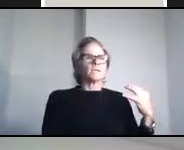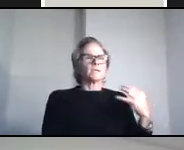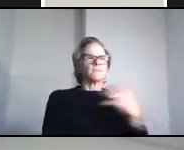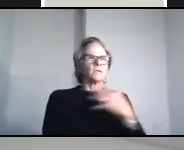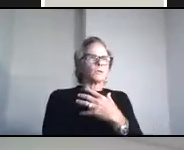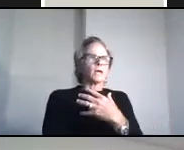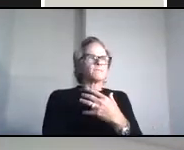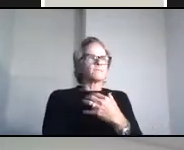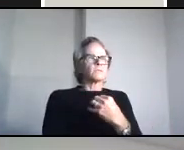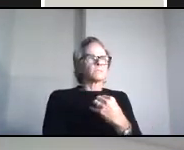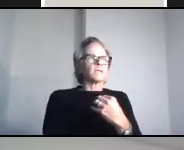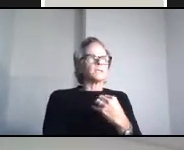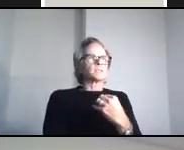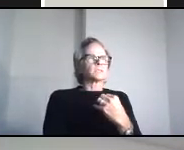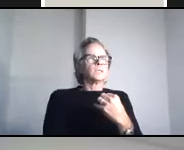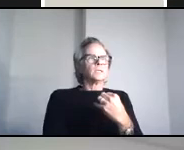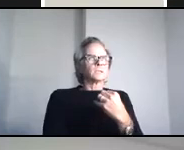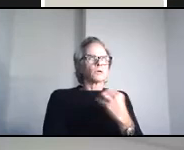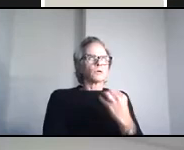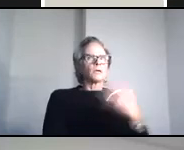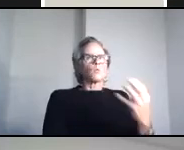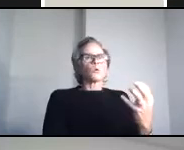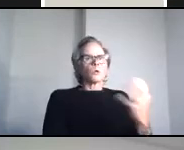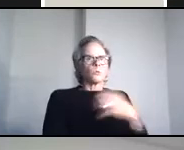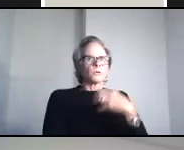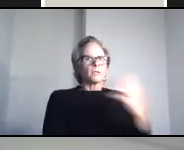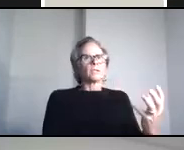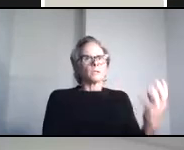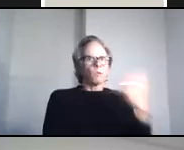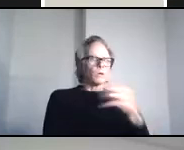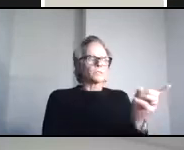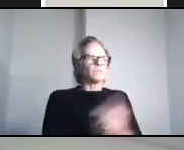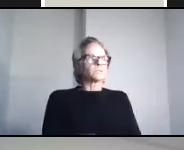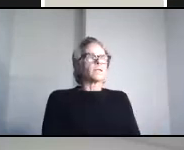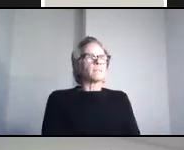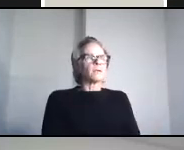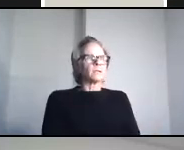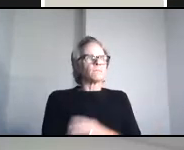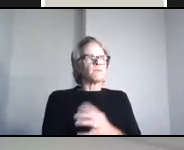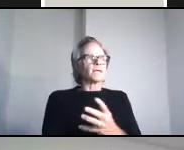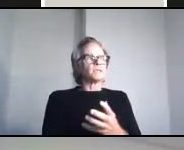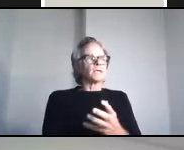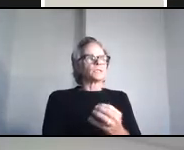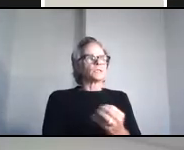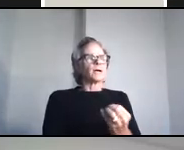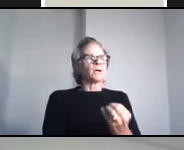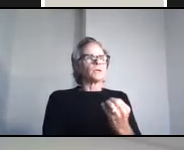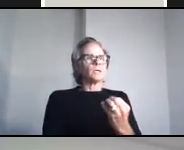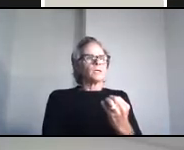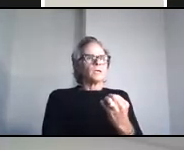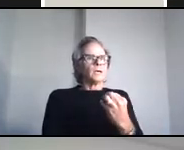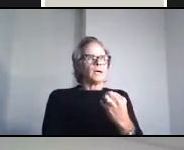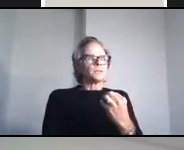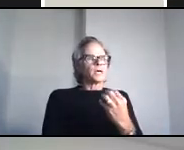way to give a new life to the space, to create a world within the walls of this library that would fascinate a